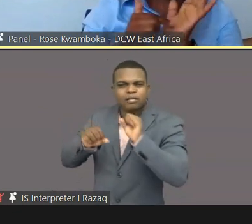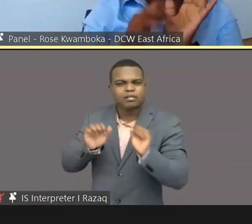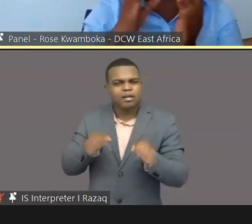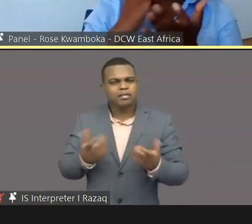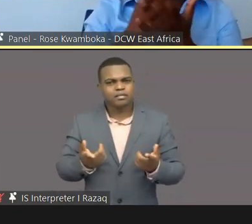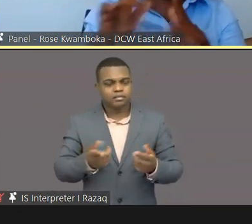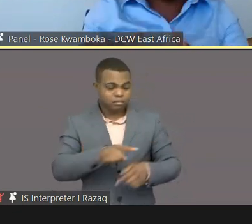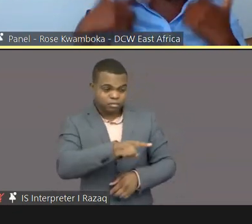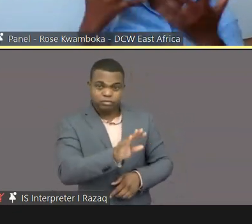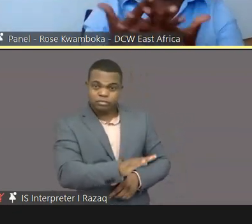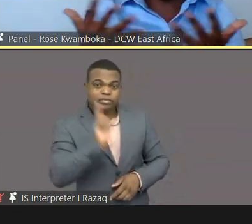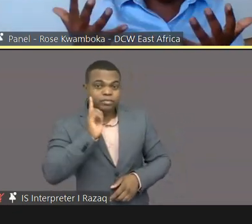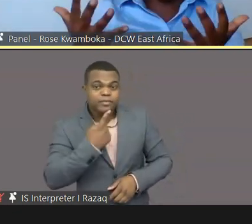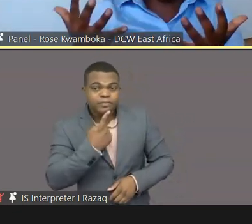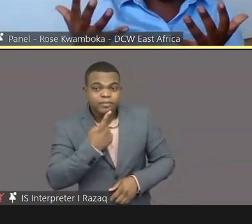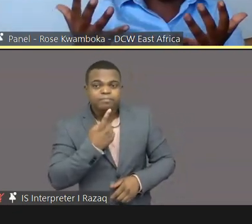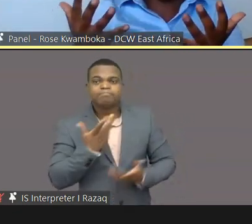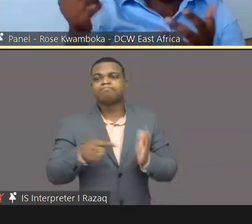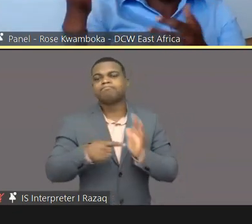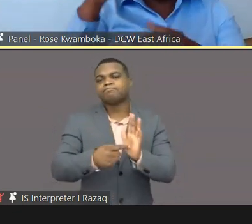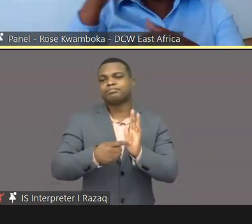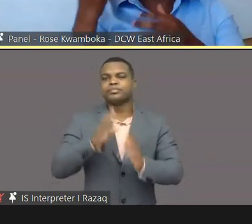Milk is also a good example of a real-life object.